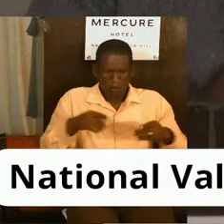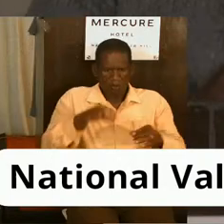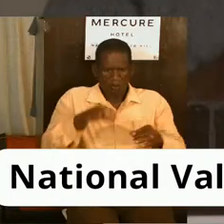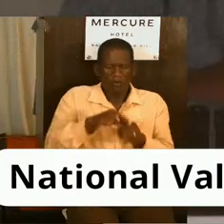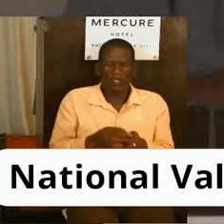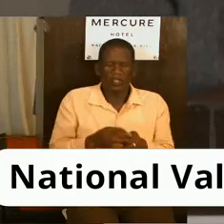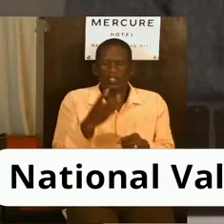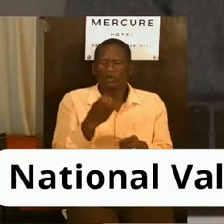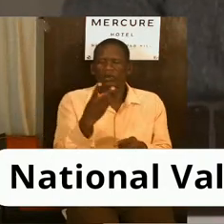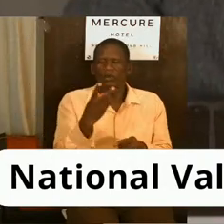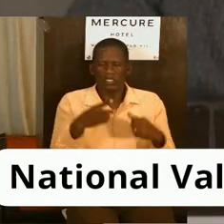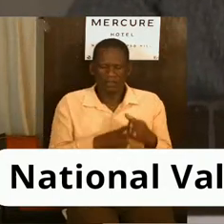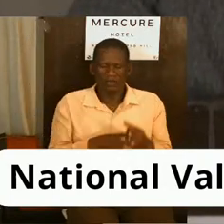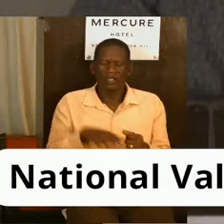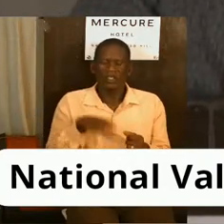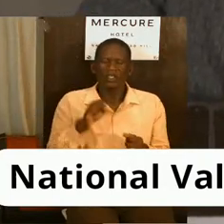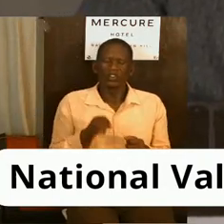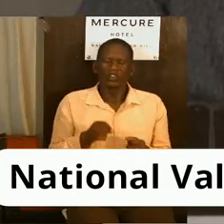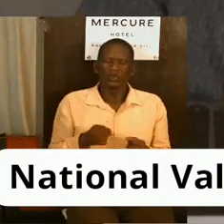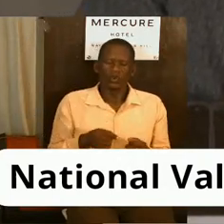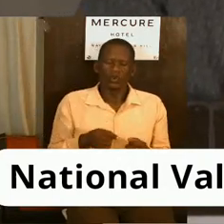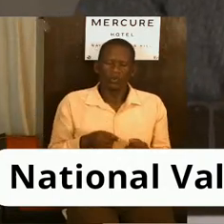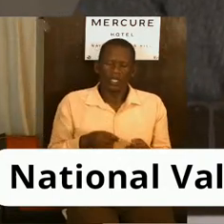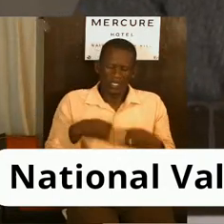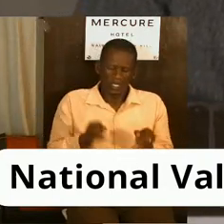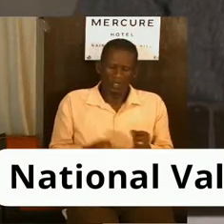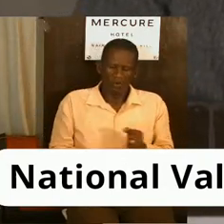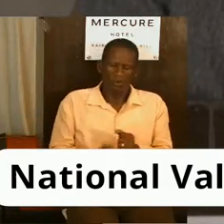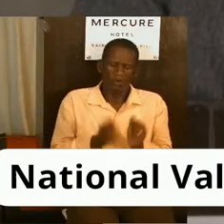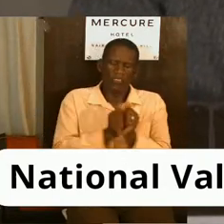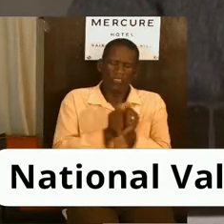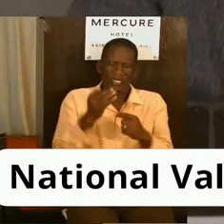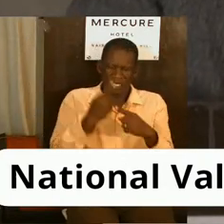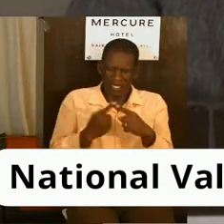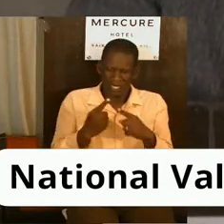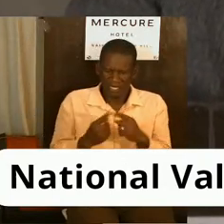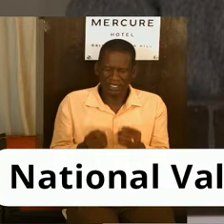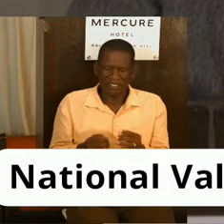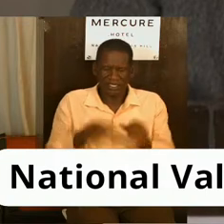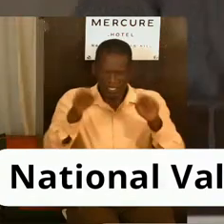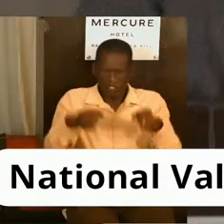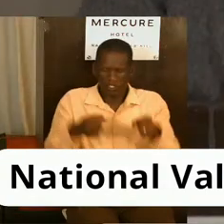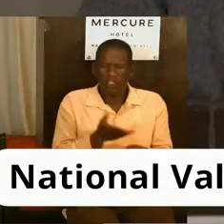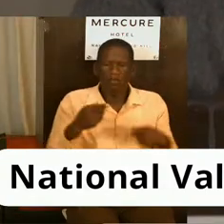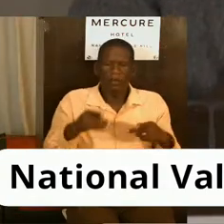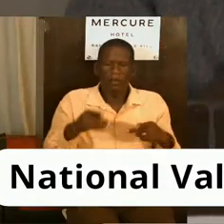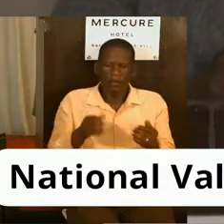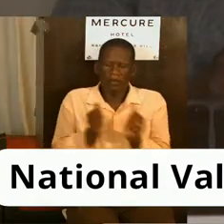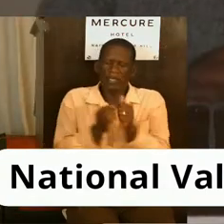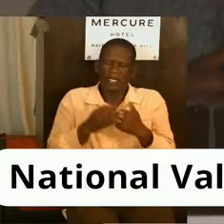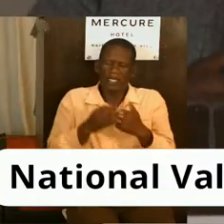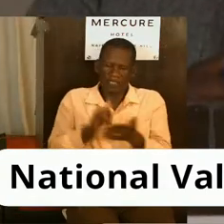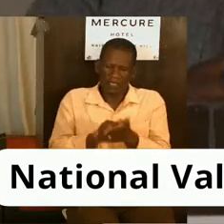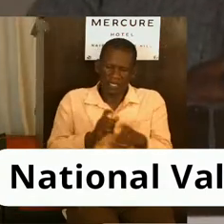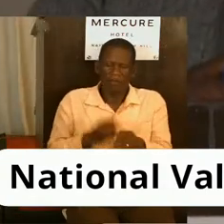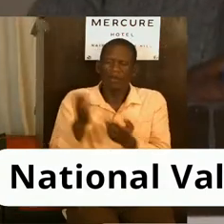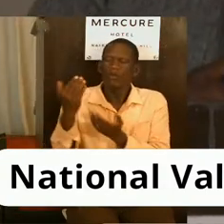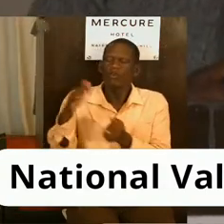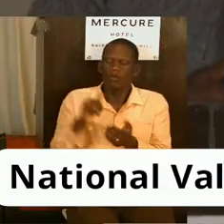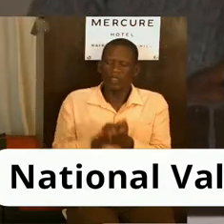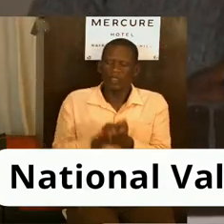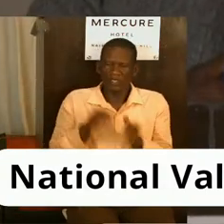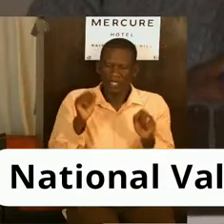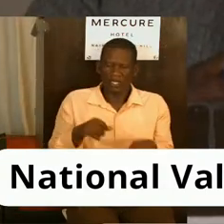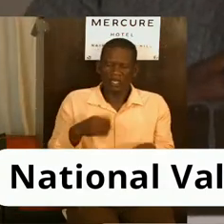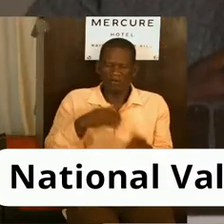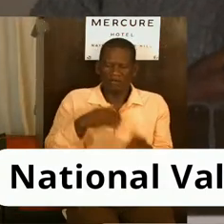voting in 2027 so we are intervening from 13 year olds yeah those will be 18 at that point hopefully they